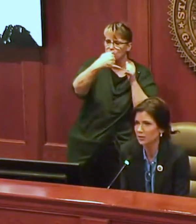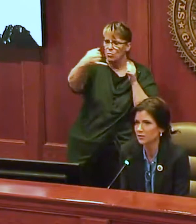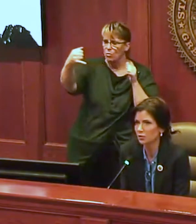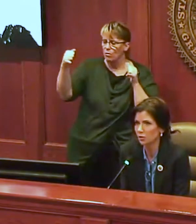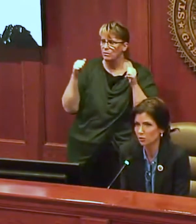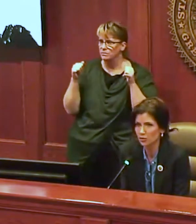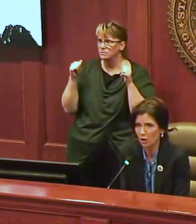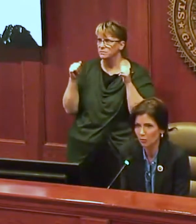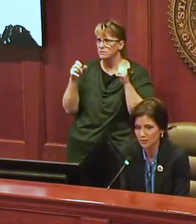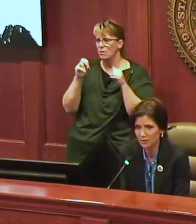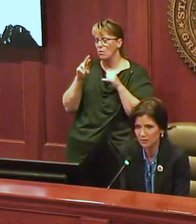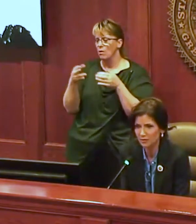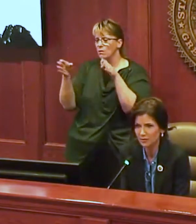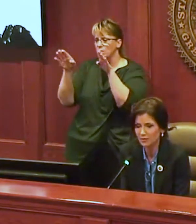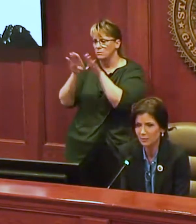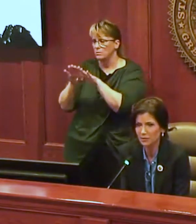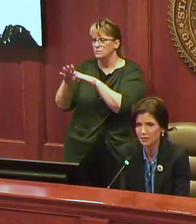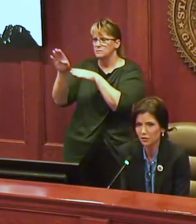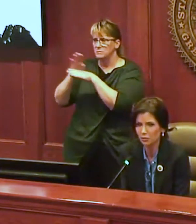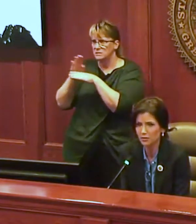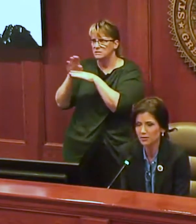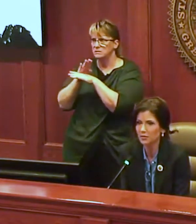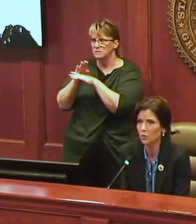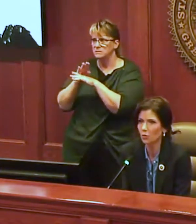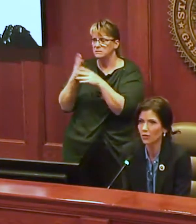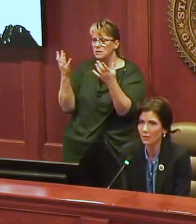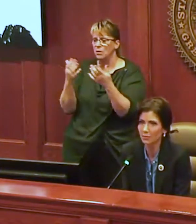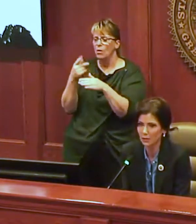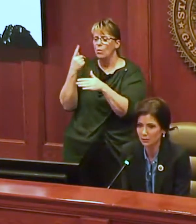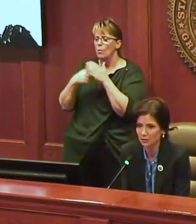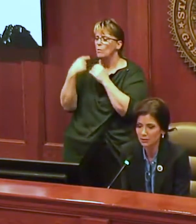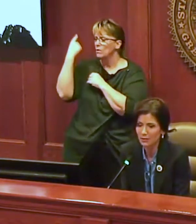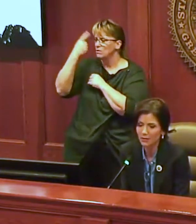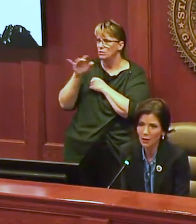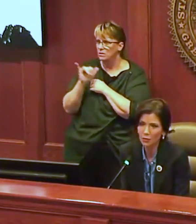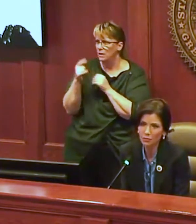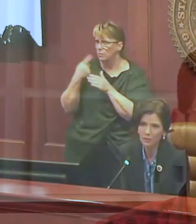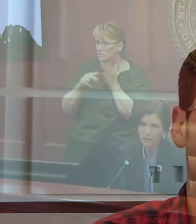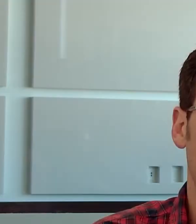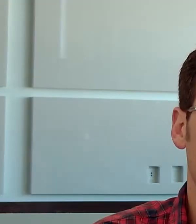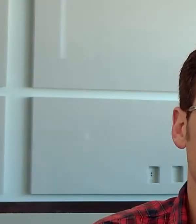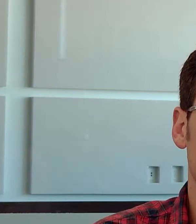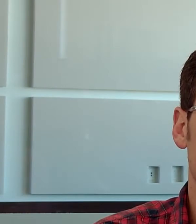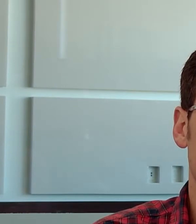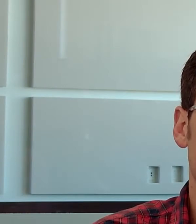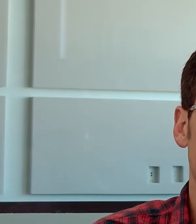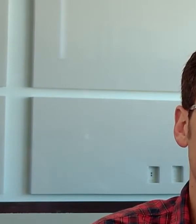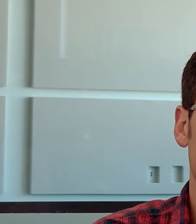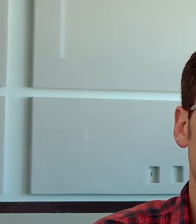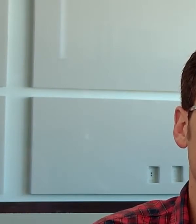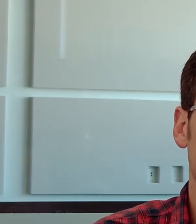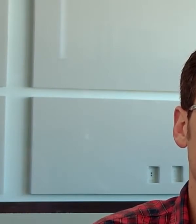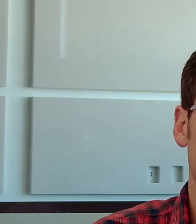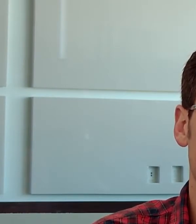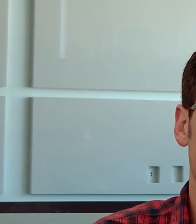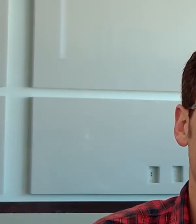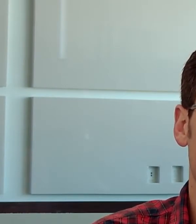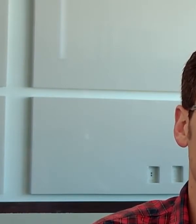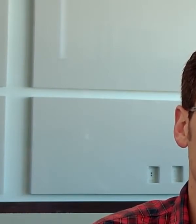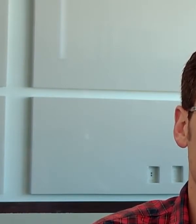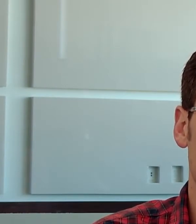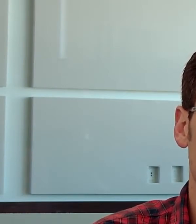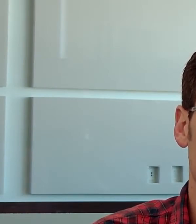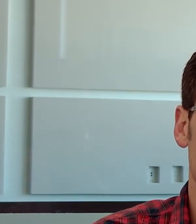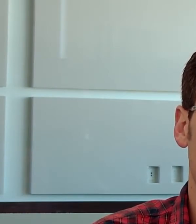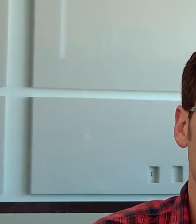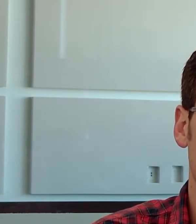blanket lockdown, as in most other states, would push South Dakota's peak infection rate back. However, she says the state would need to sustain